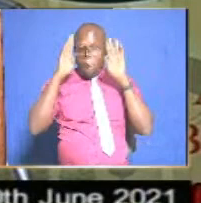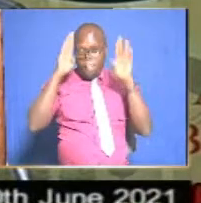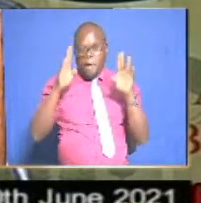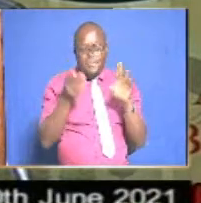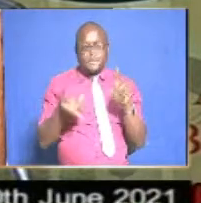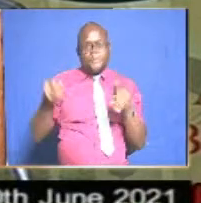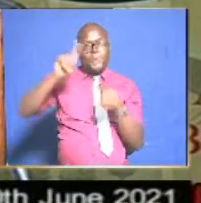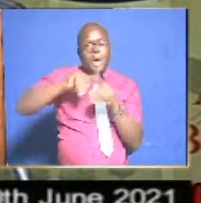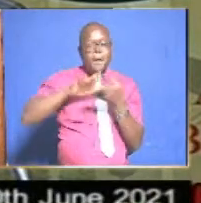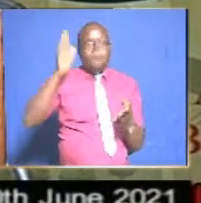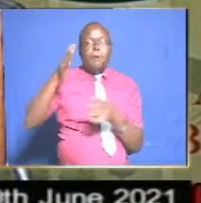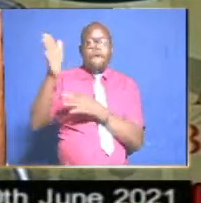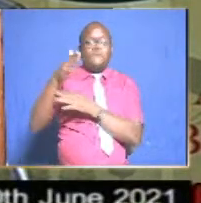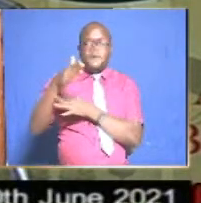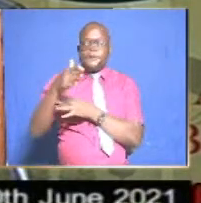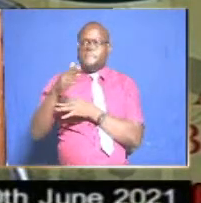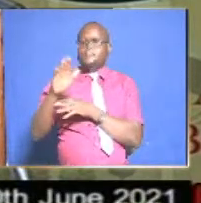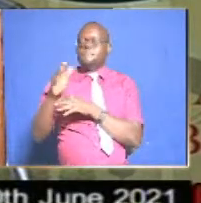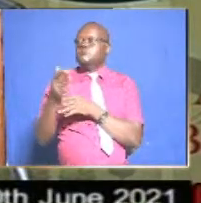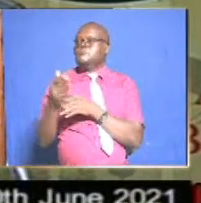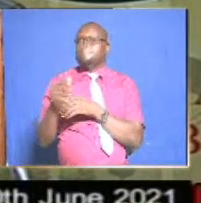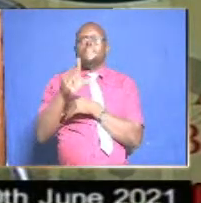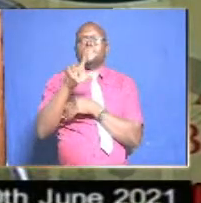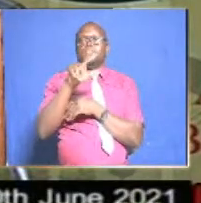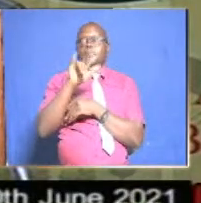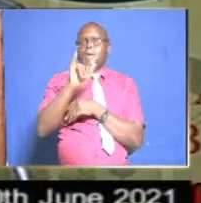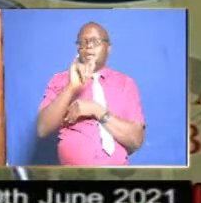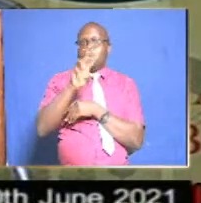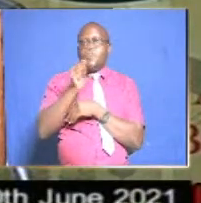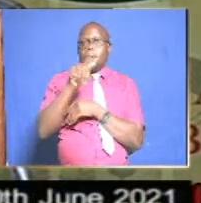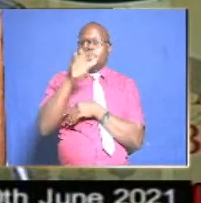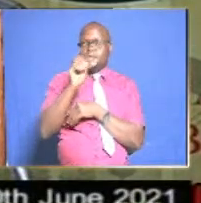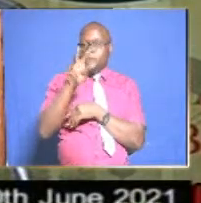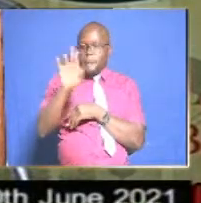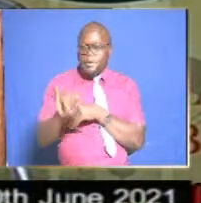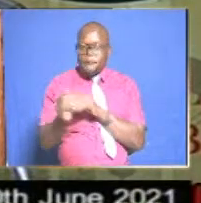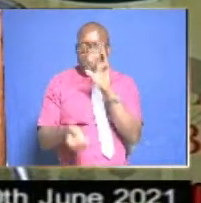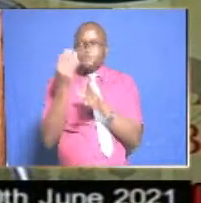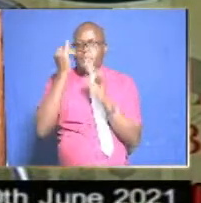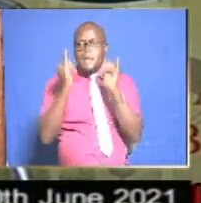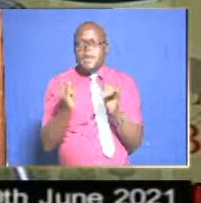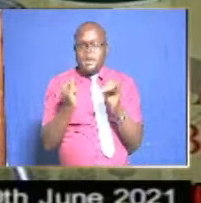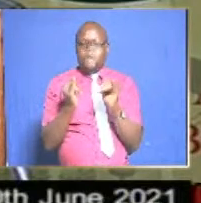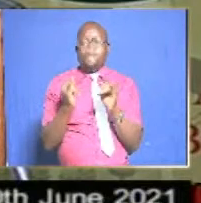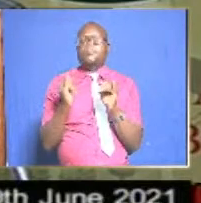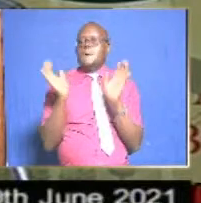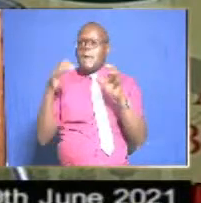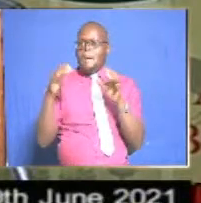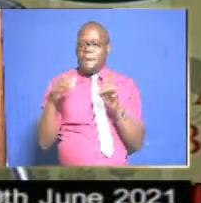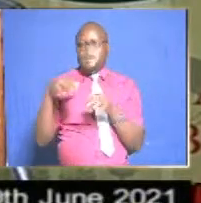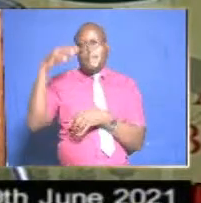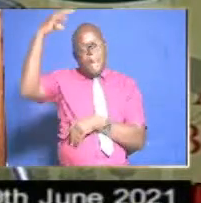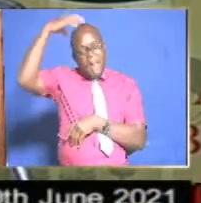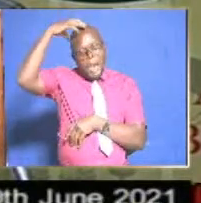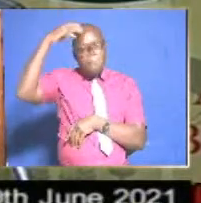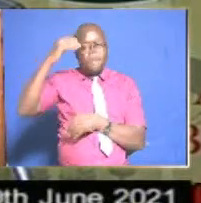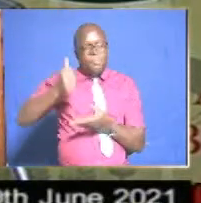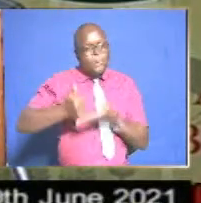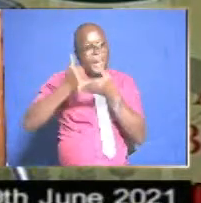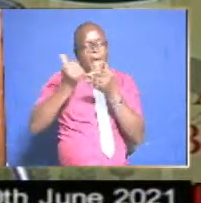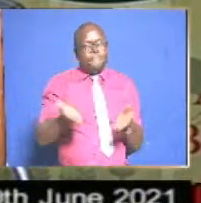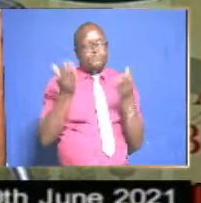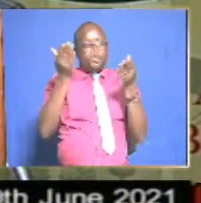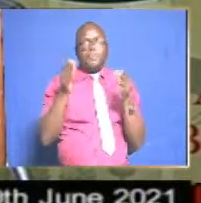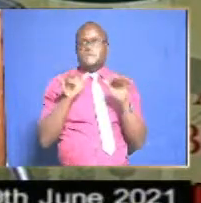fish production by refurbishing Liwatoni Fishing Complex and setting up a new fish processing plant in Lamu. This will promote